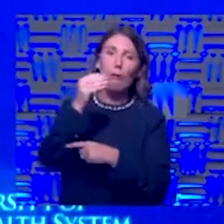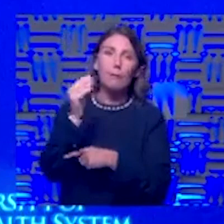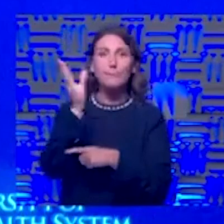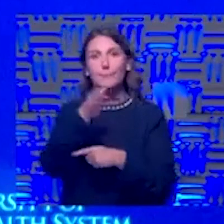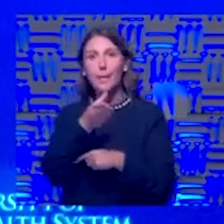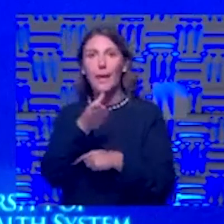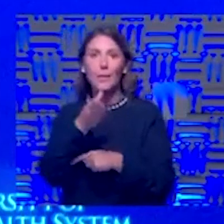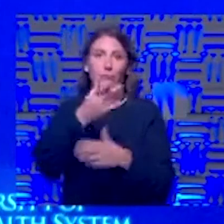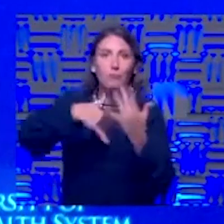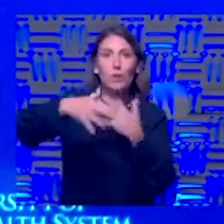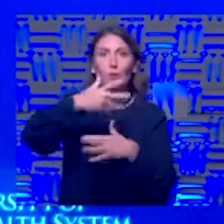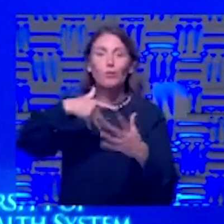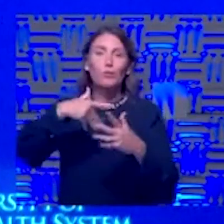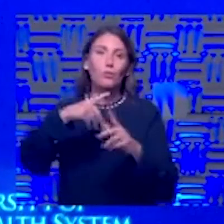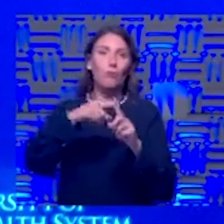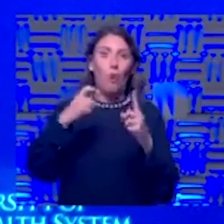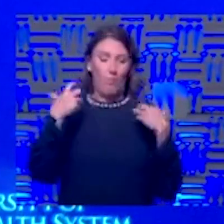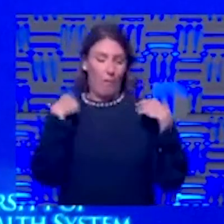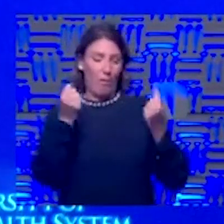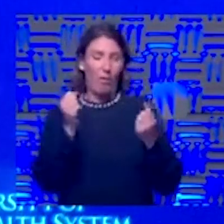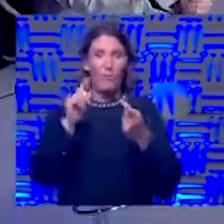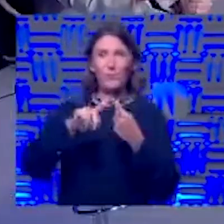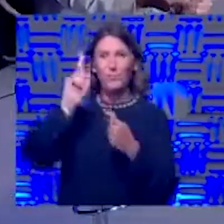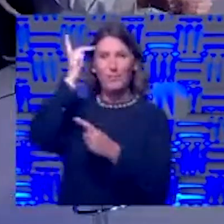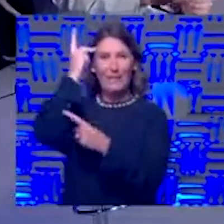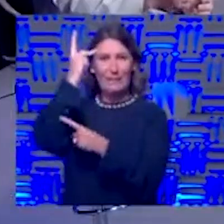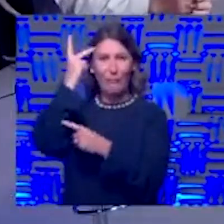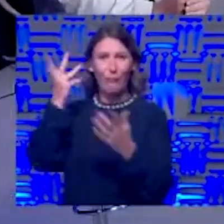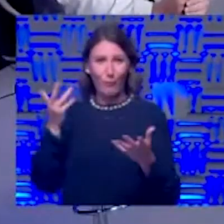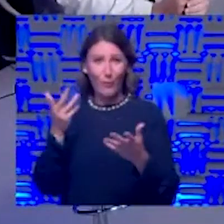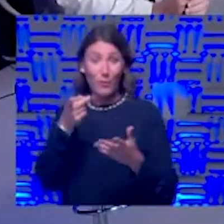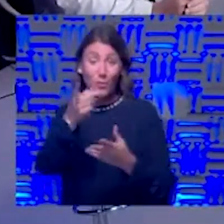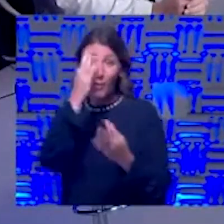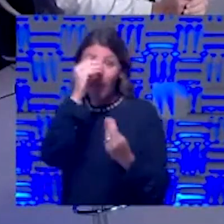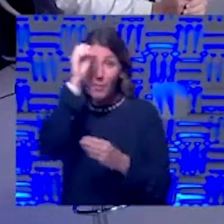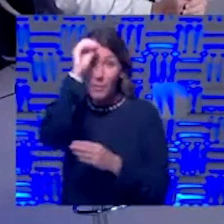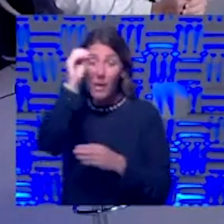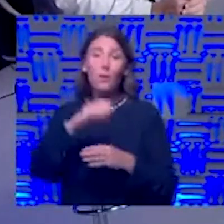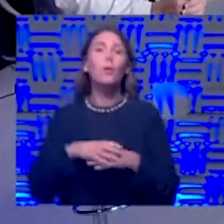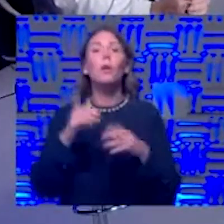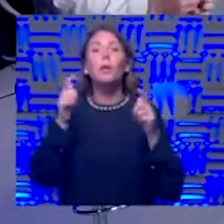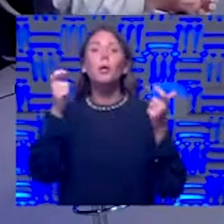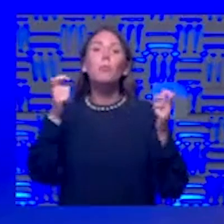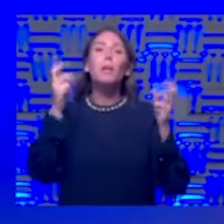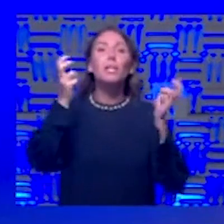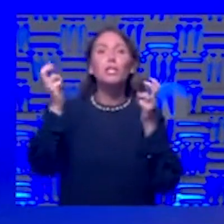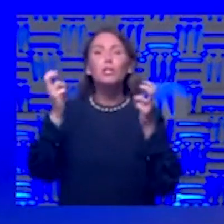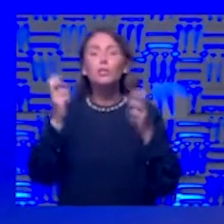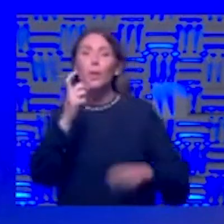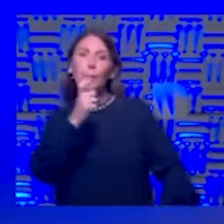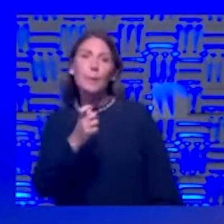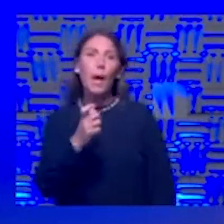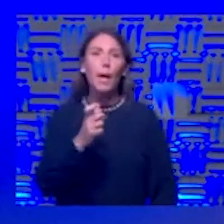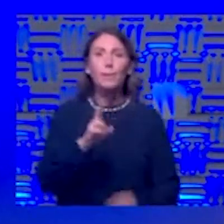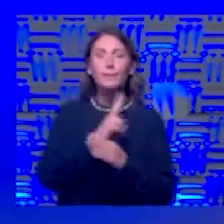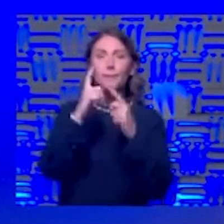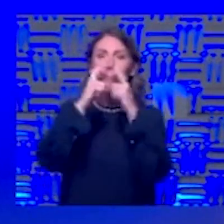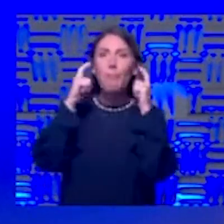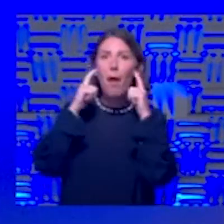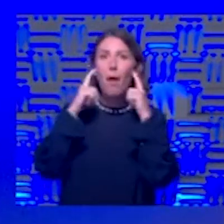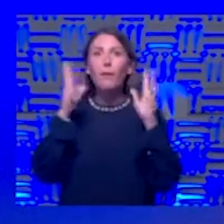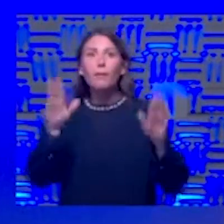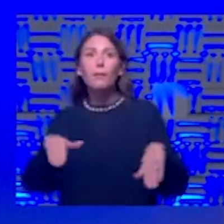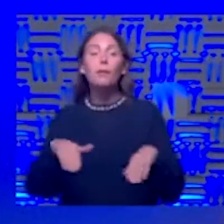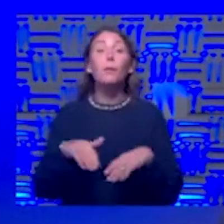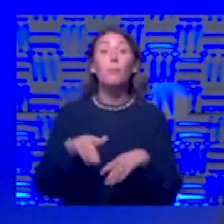It's kind of turned from a health to a social political thing. What do you think? Thoughts on that? Well, the big issue too is people say, I'm not going to wear a mask unless I'm ill. Well, the problem with this virus,